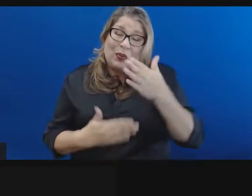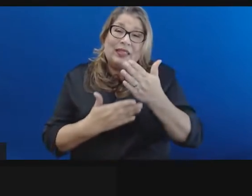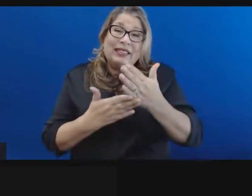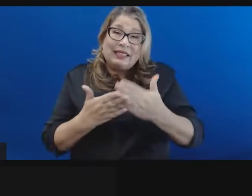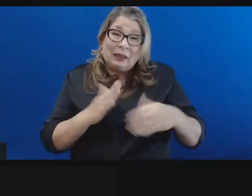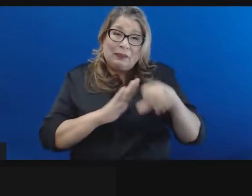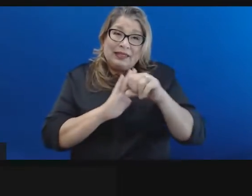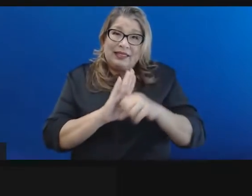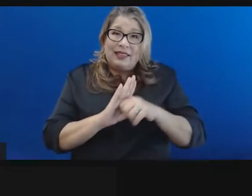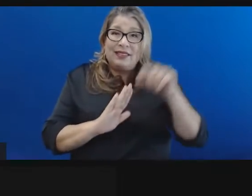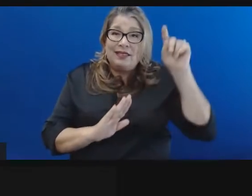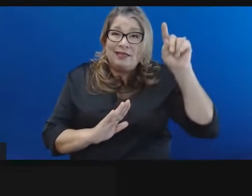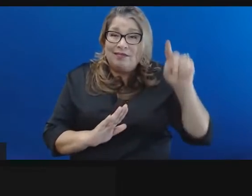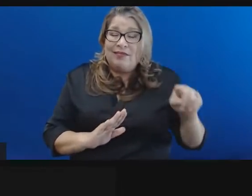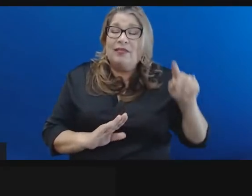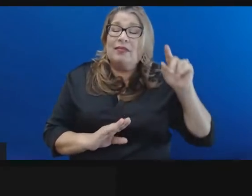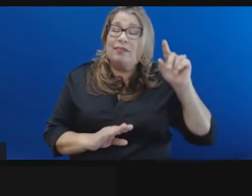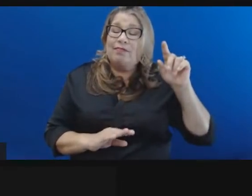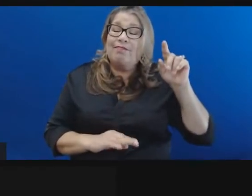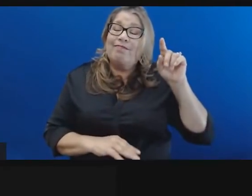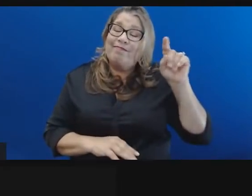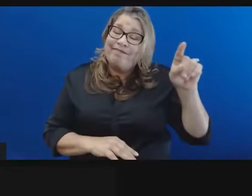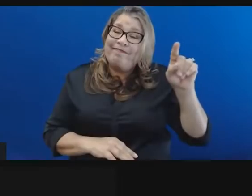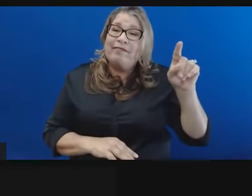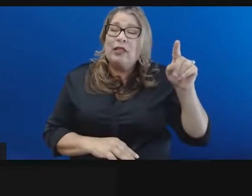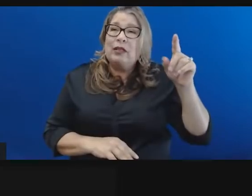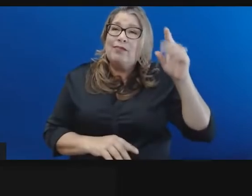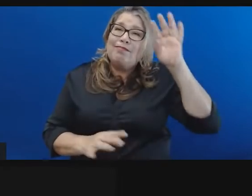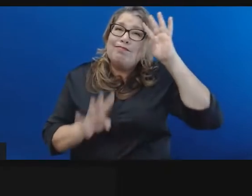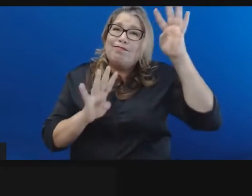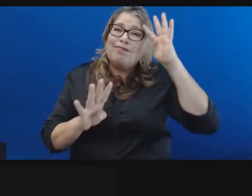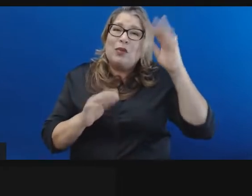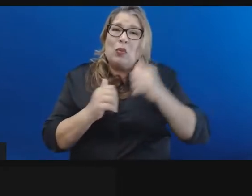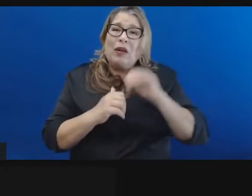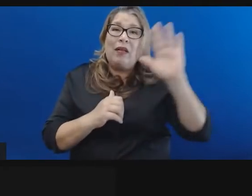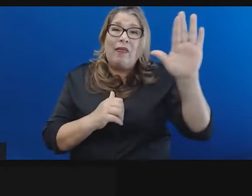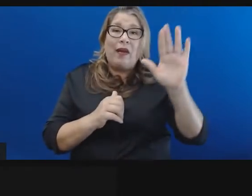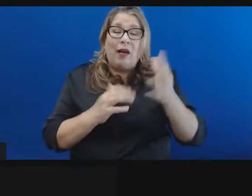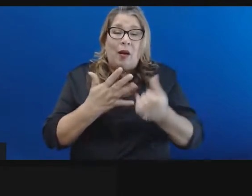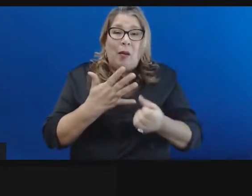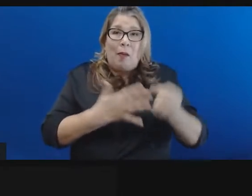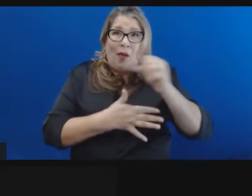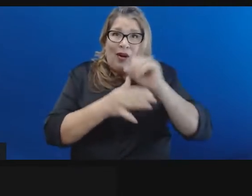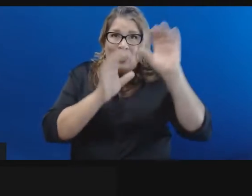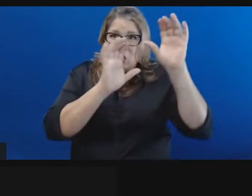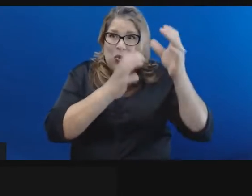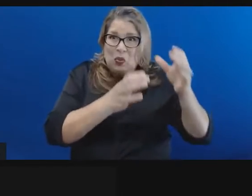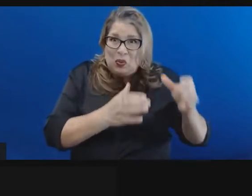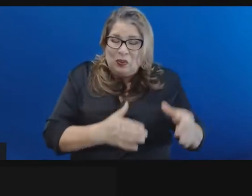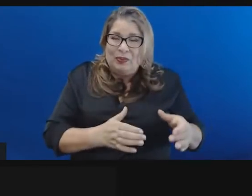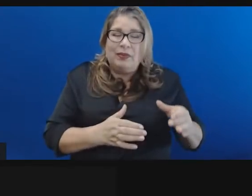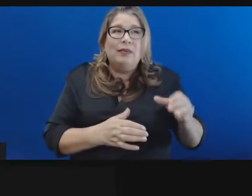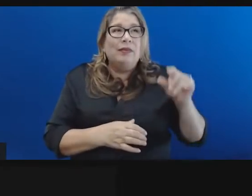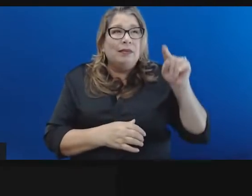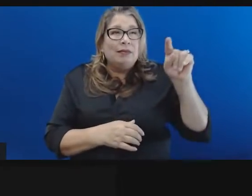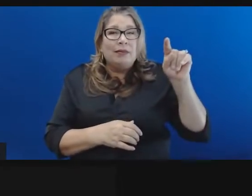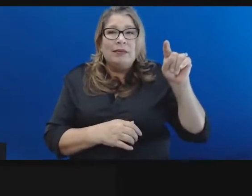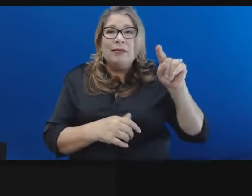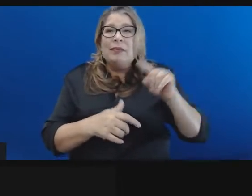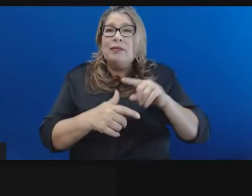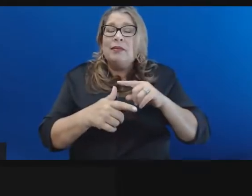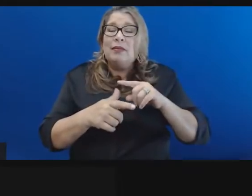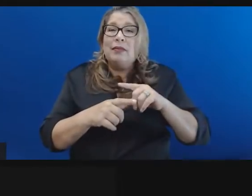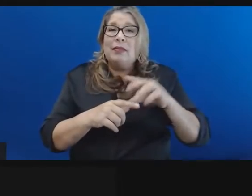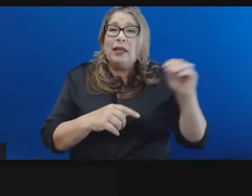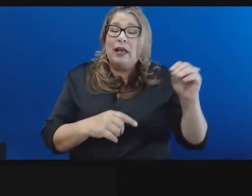a great deal of effort into kind of coming up with their priority groups, watching how we keep a keen eye on